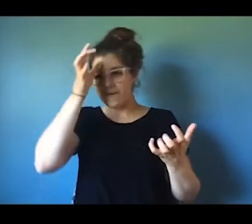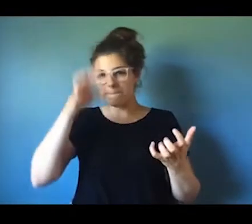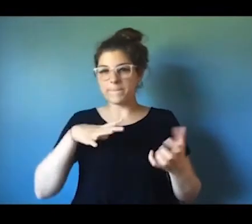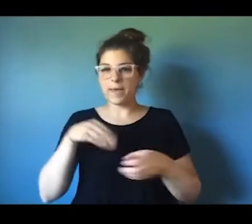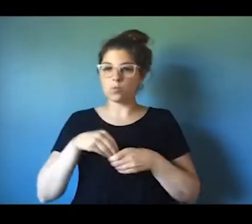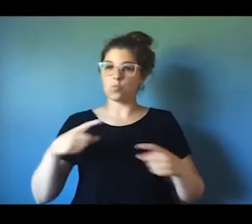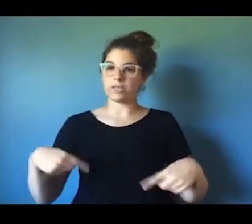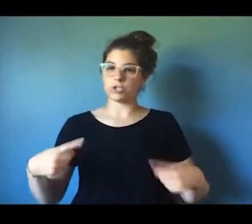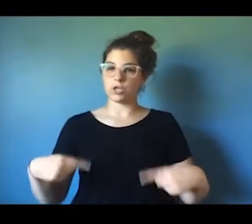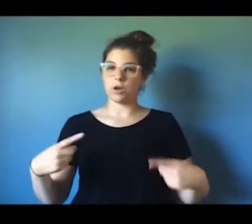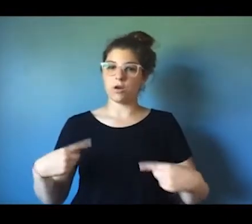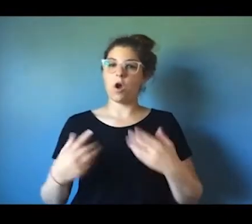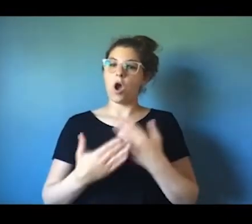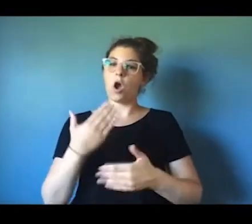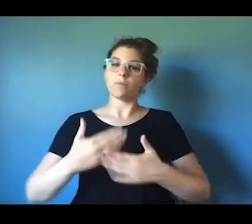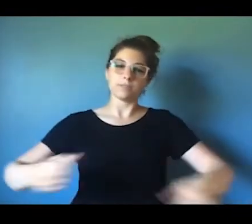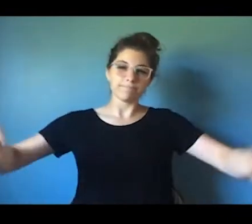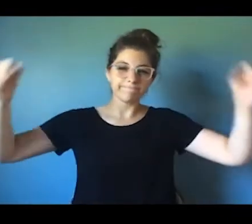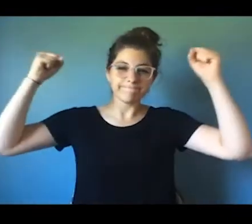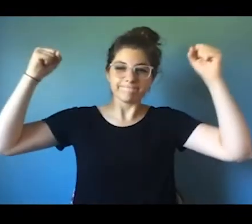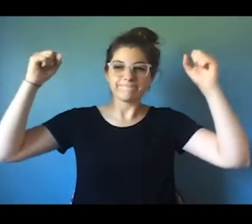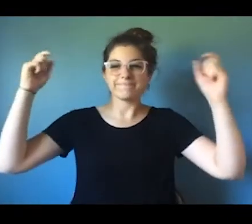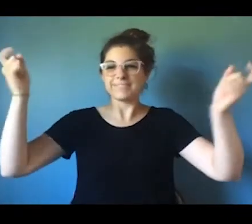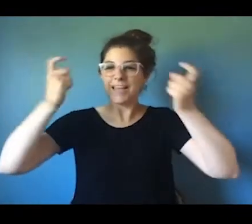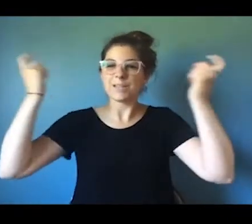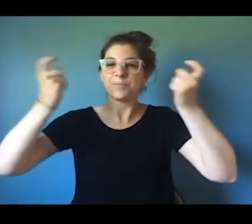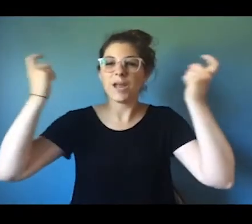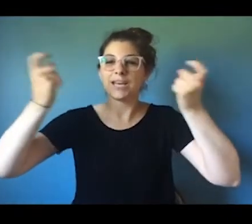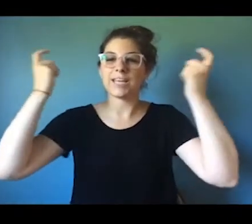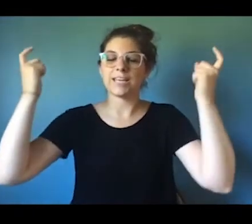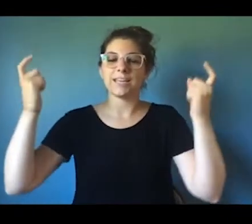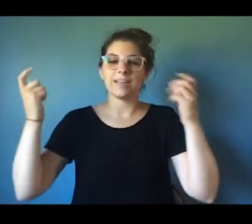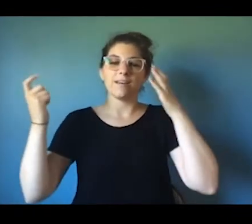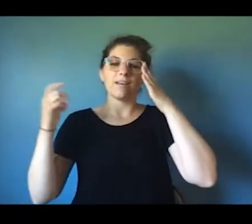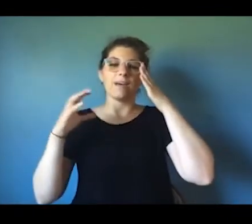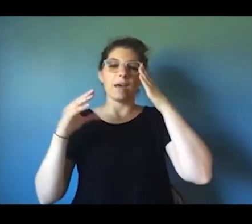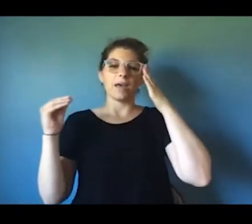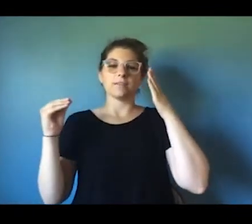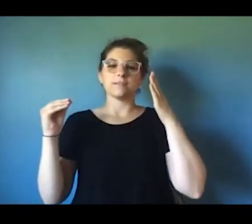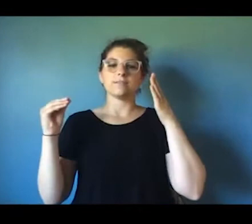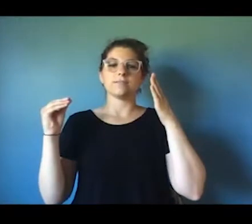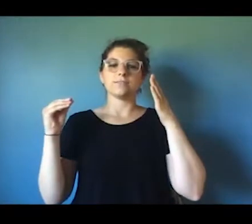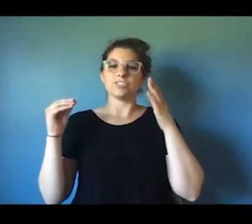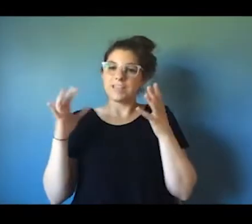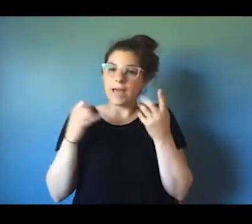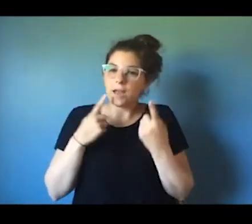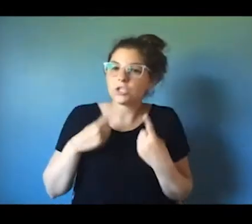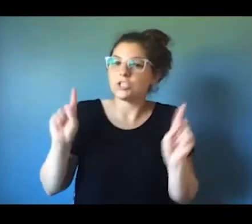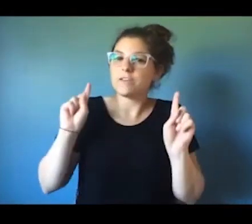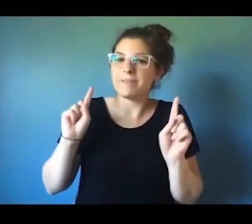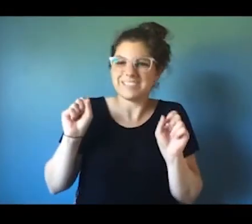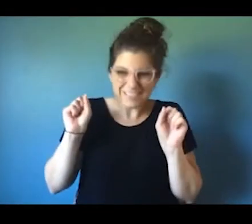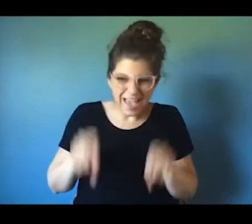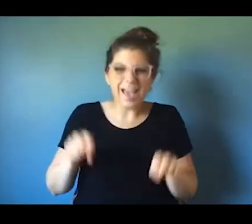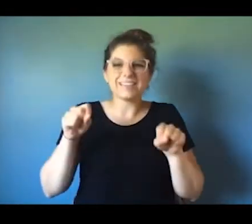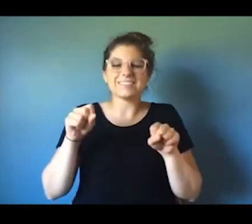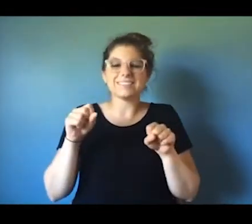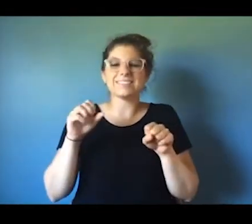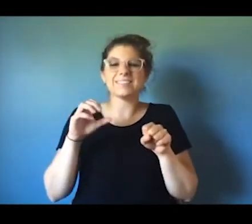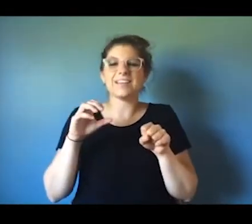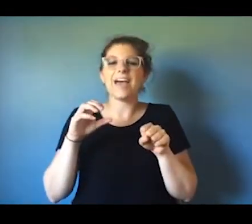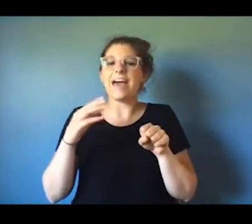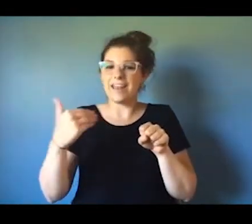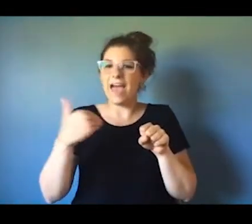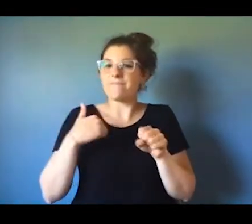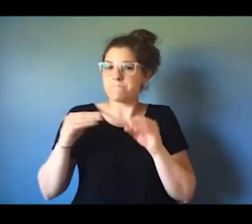painting, I want to have a gentleman who's in a wheelchair and his arms are up and he's celebrating. He's so excited. And,